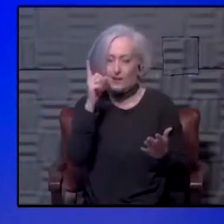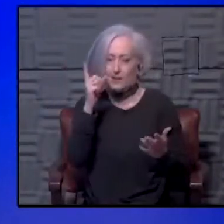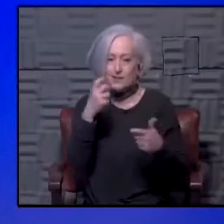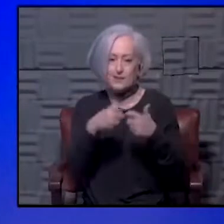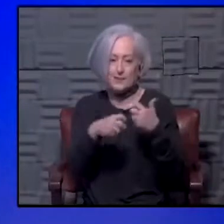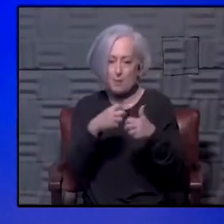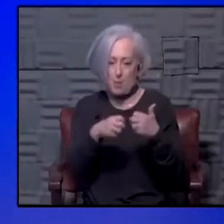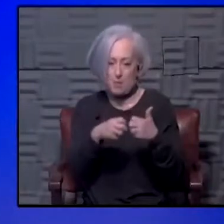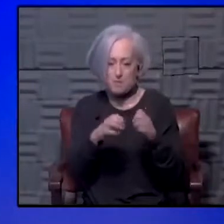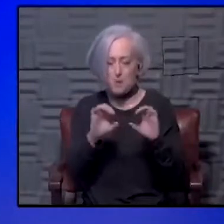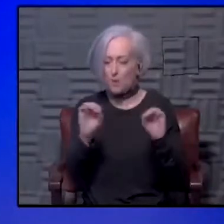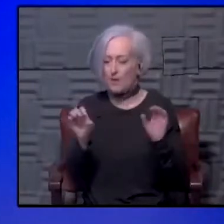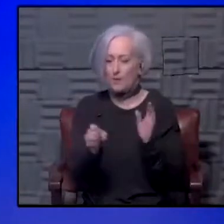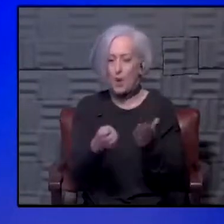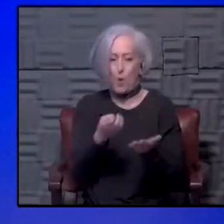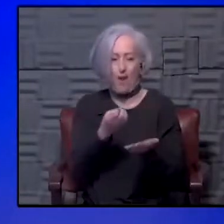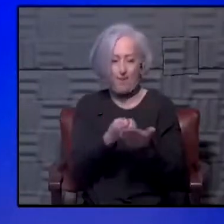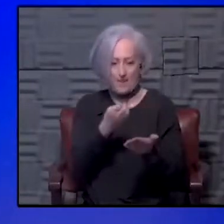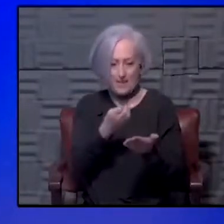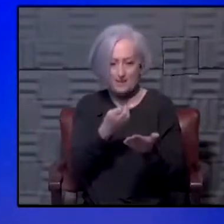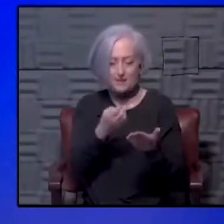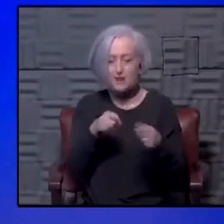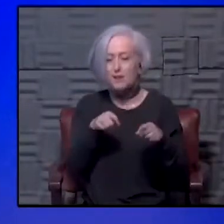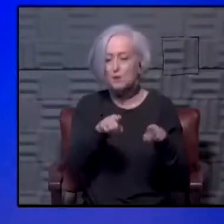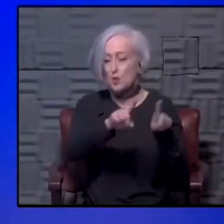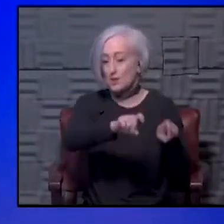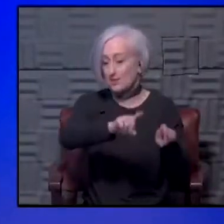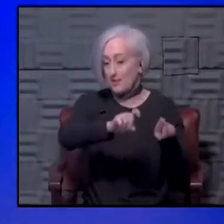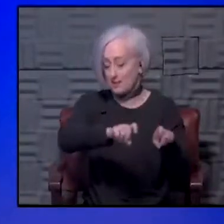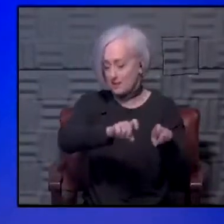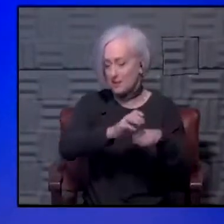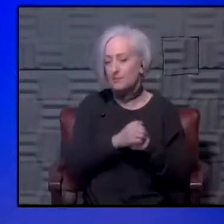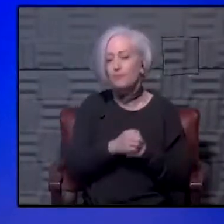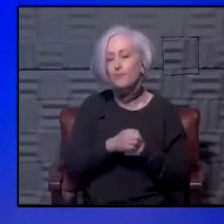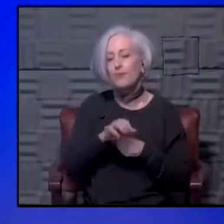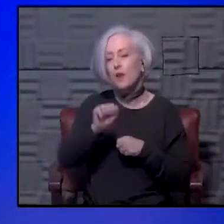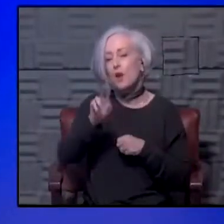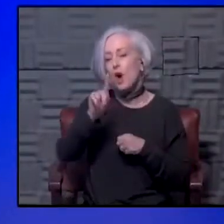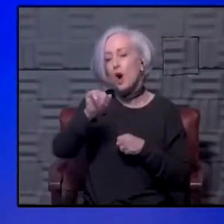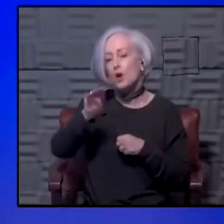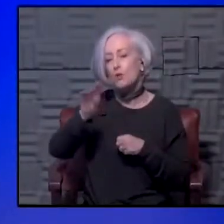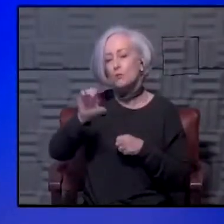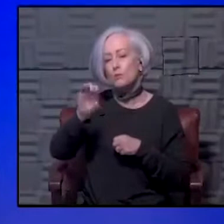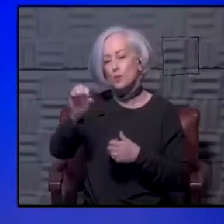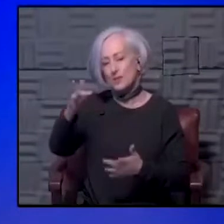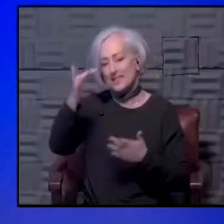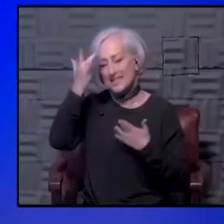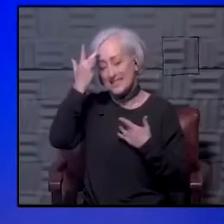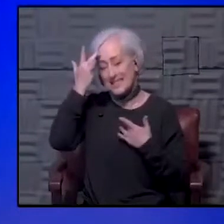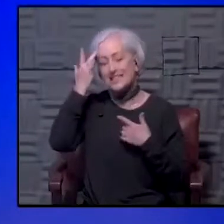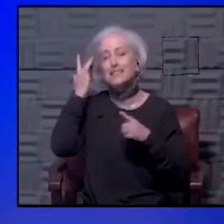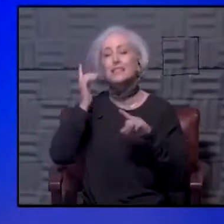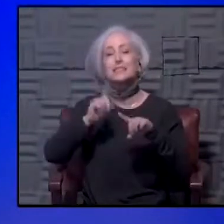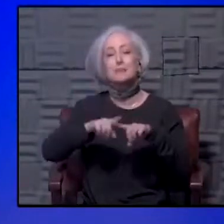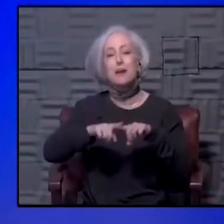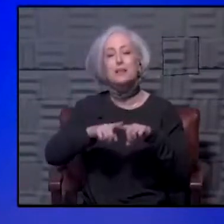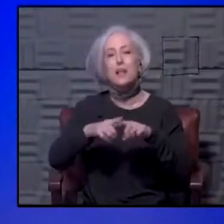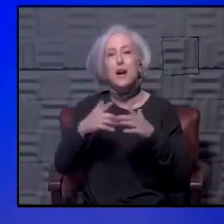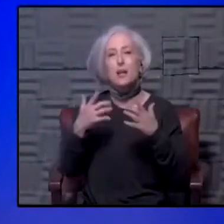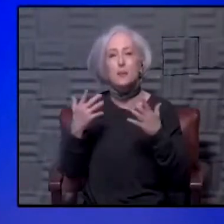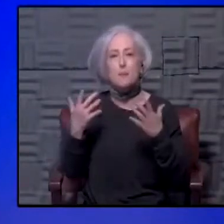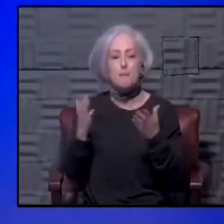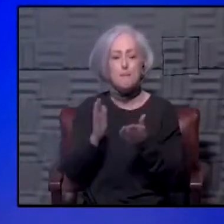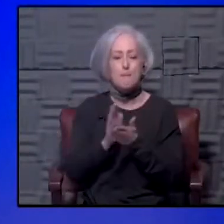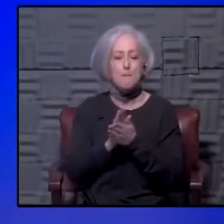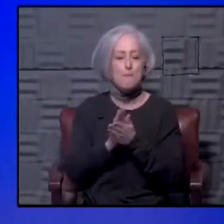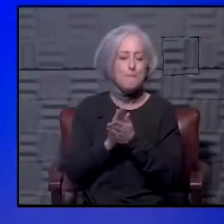There's certainly no evidence. In those trials, there was no evidence of that. With autoimmune disease, depending on what